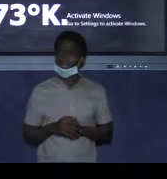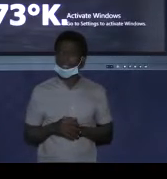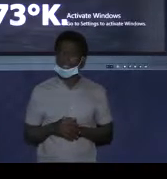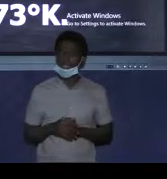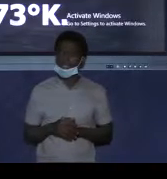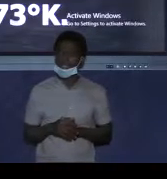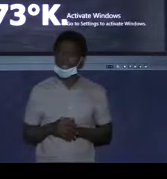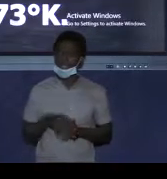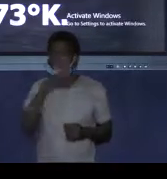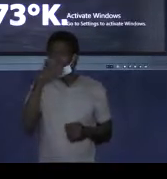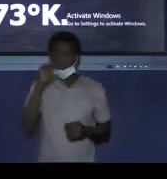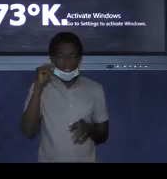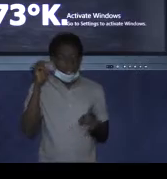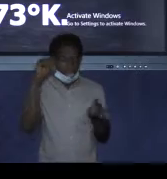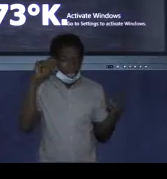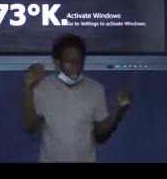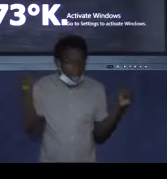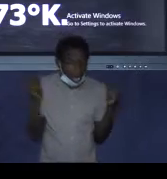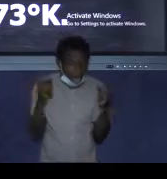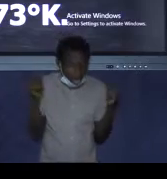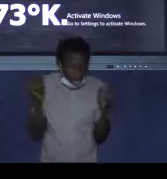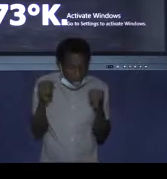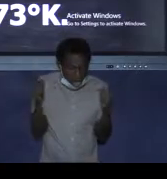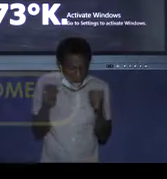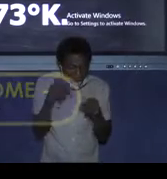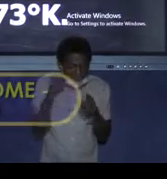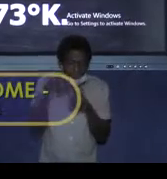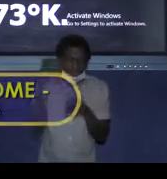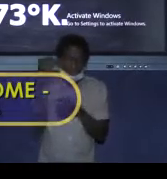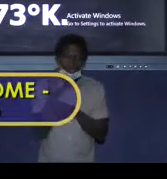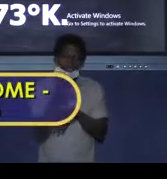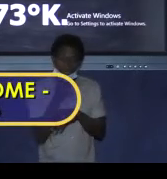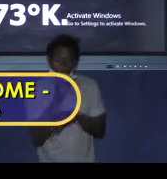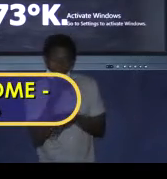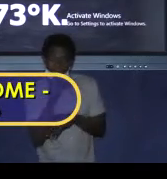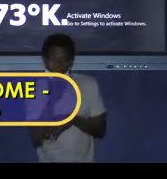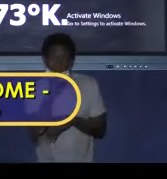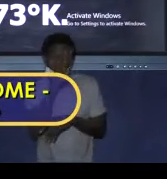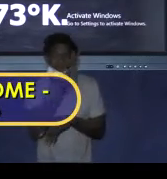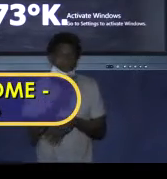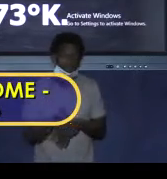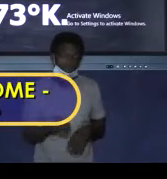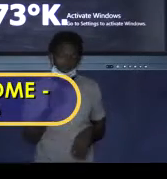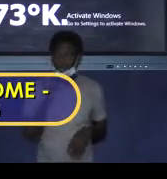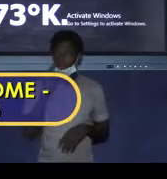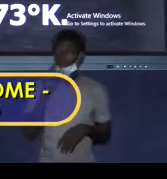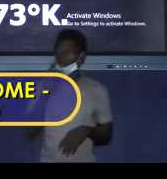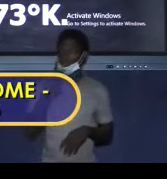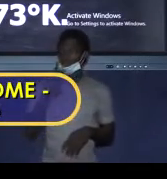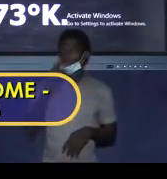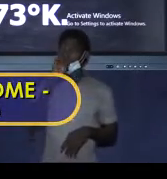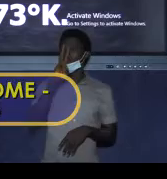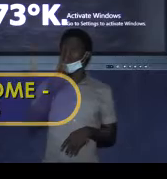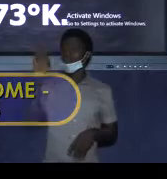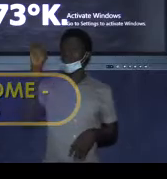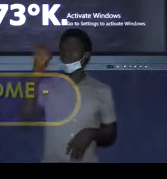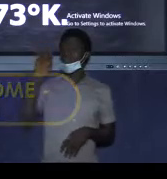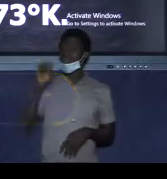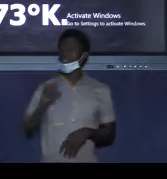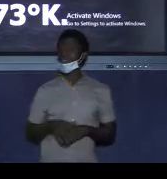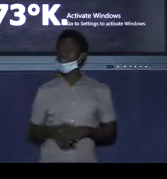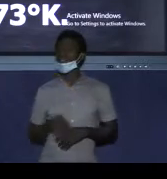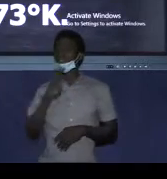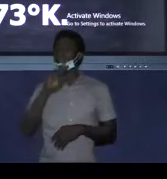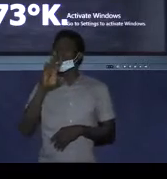Kelvin or absolute scale. The ice point of water again, 207 degrees Kelvin, and the steam point is